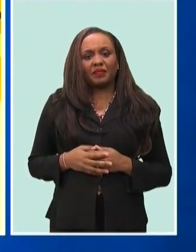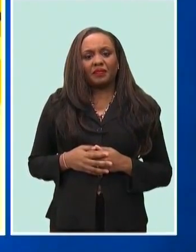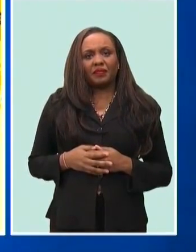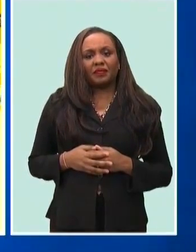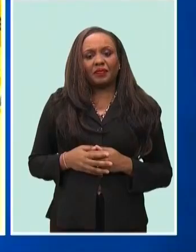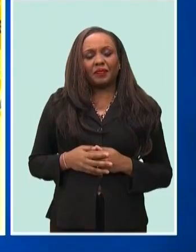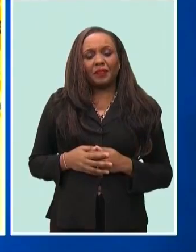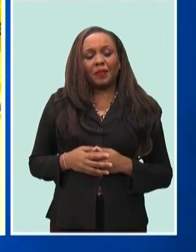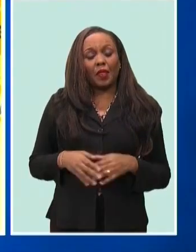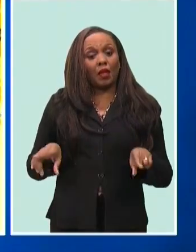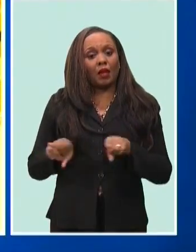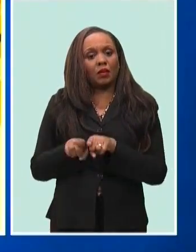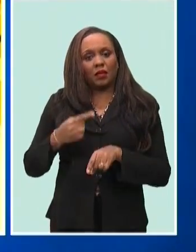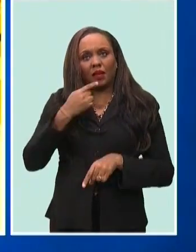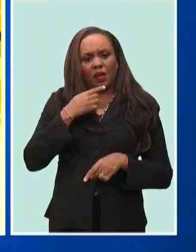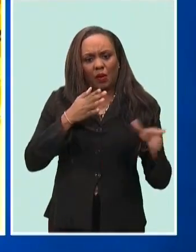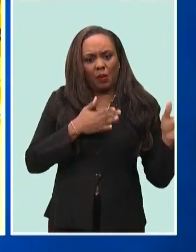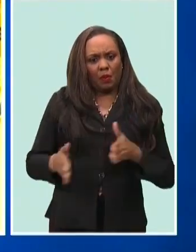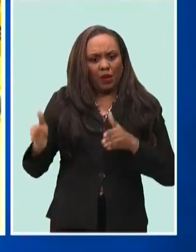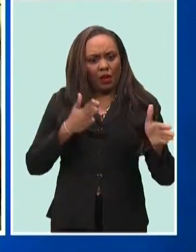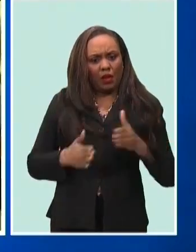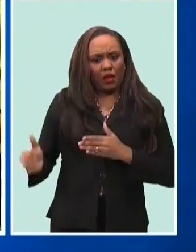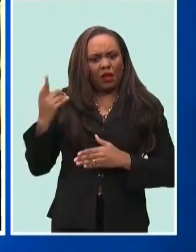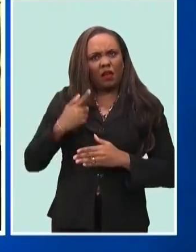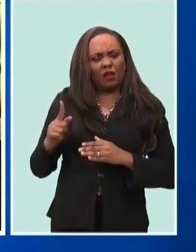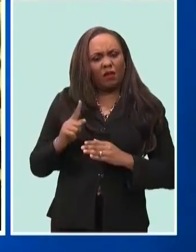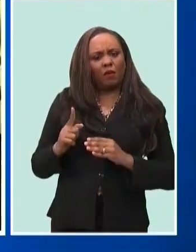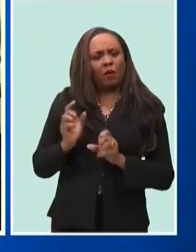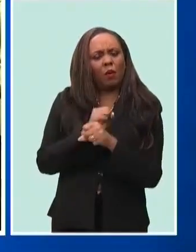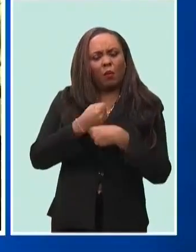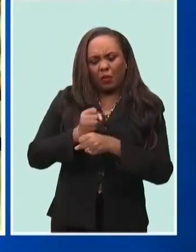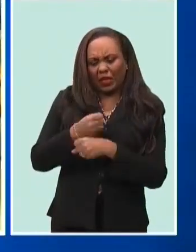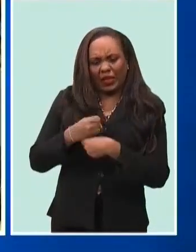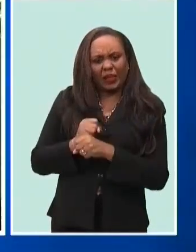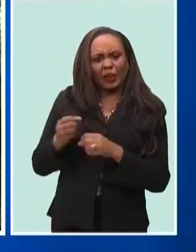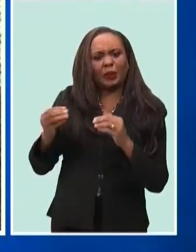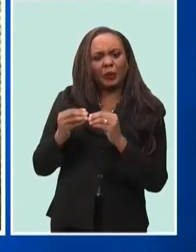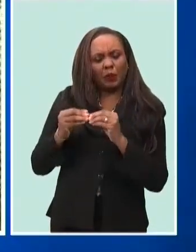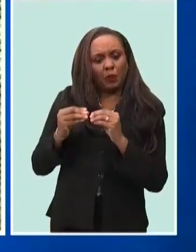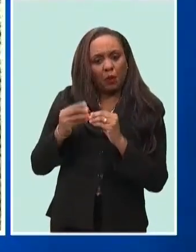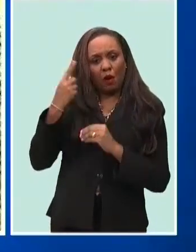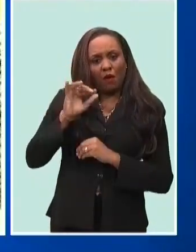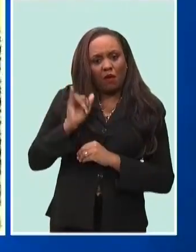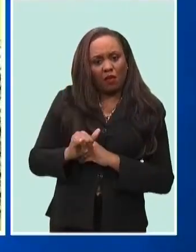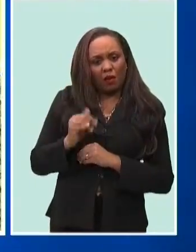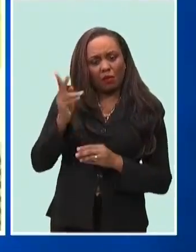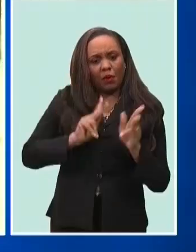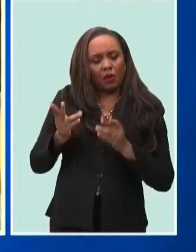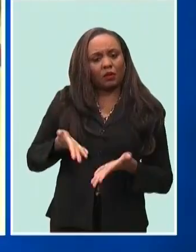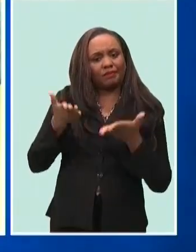And Mr. Batson revealed plans will soon be rolled out to generate even more growth for that product line.